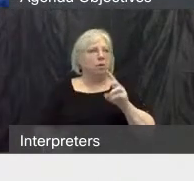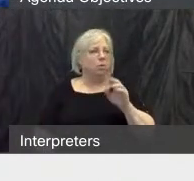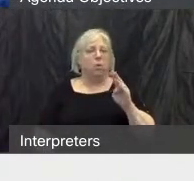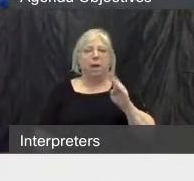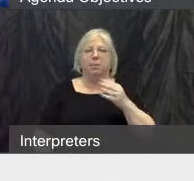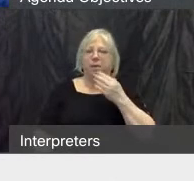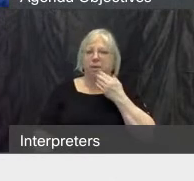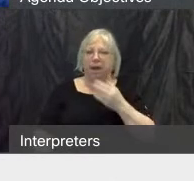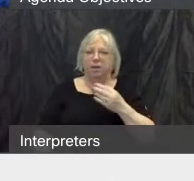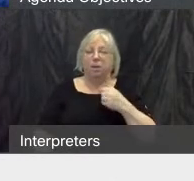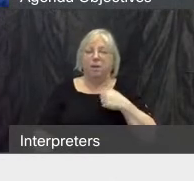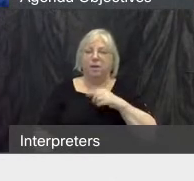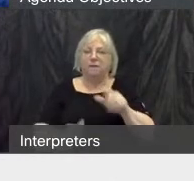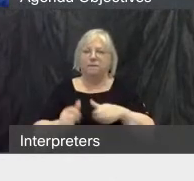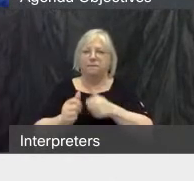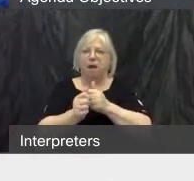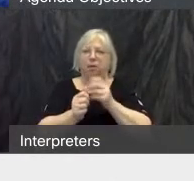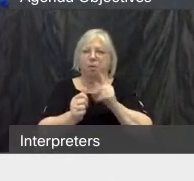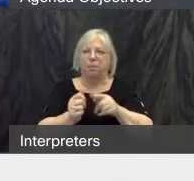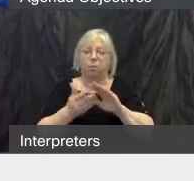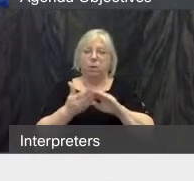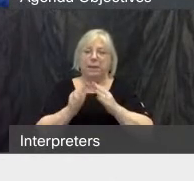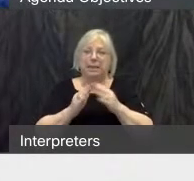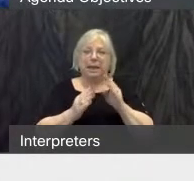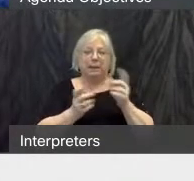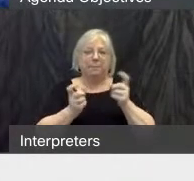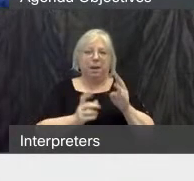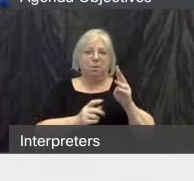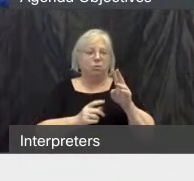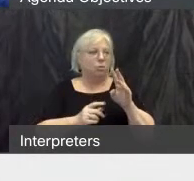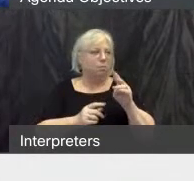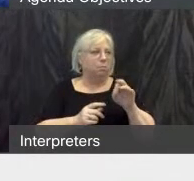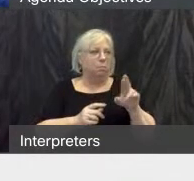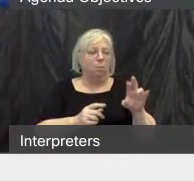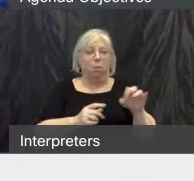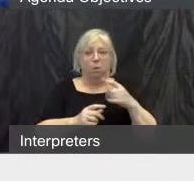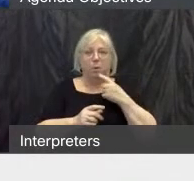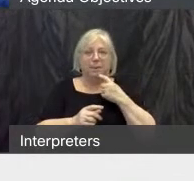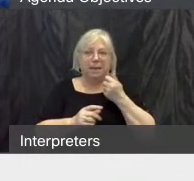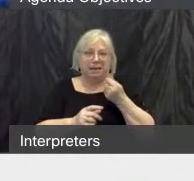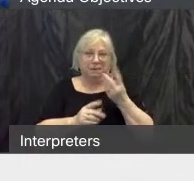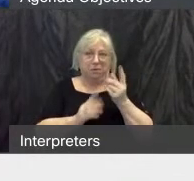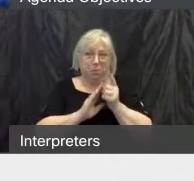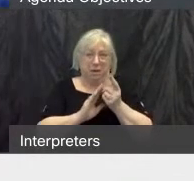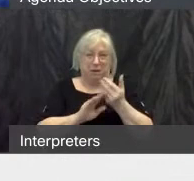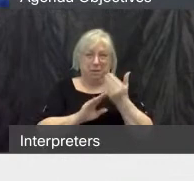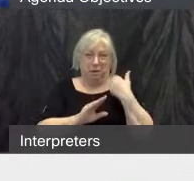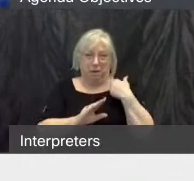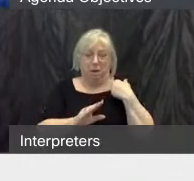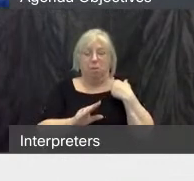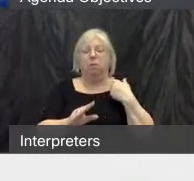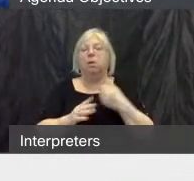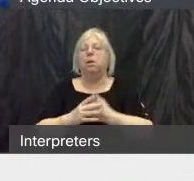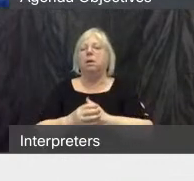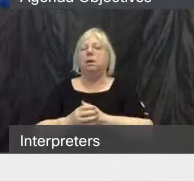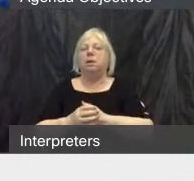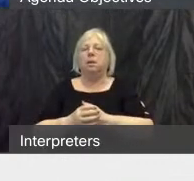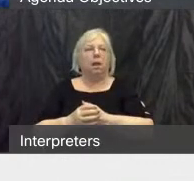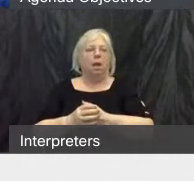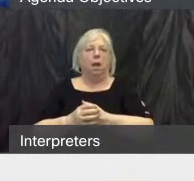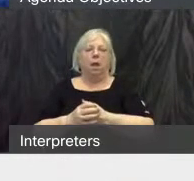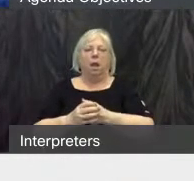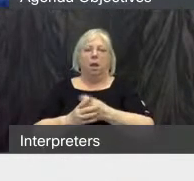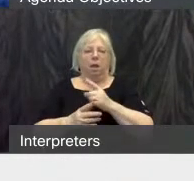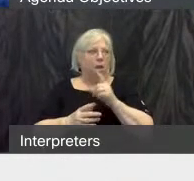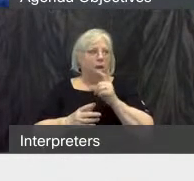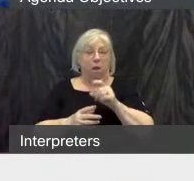Thank you, Mr. Mayor. And this is a follow-up to what City Manager Moore was talking about just a few minutes ago and to this discussion. Are